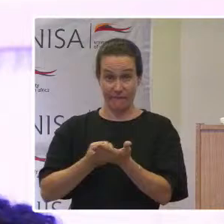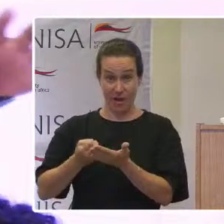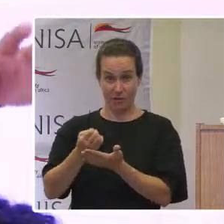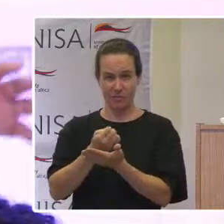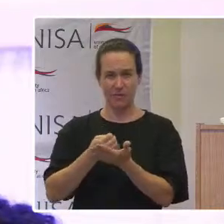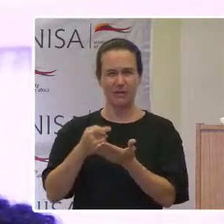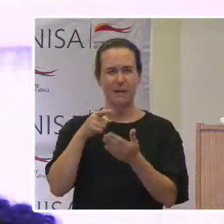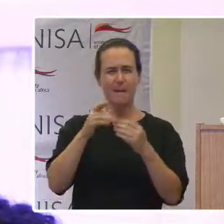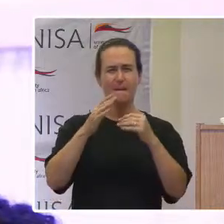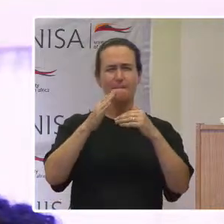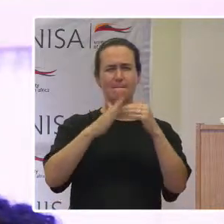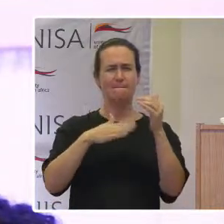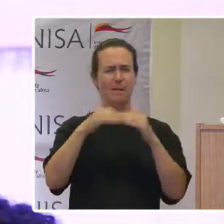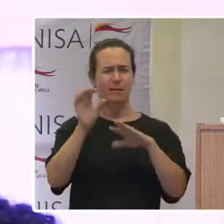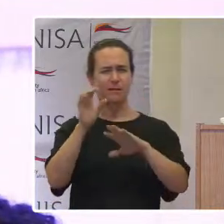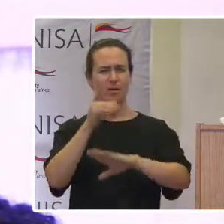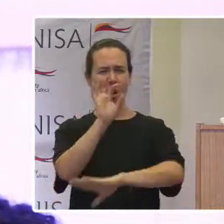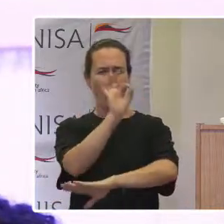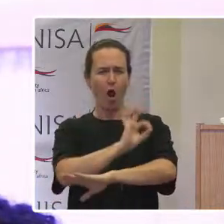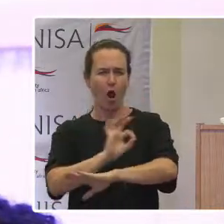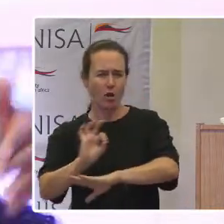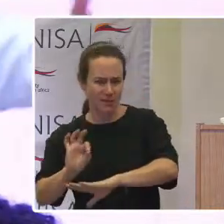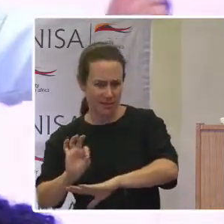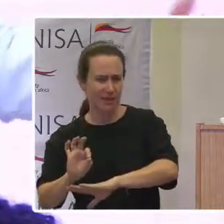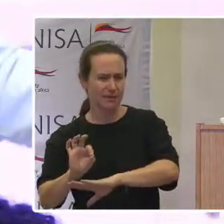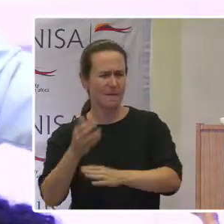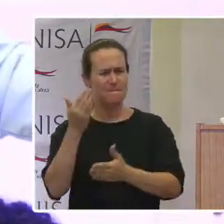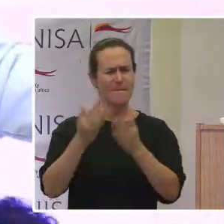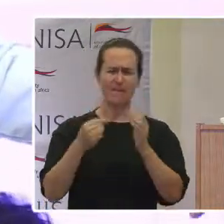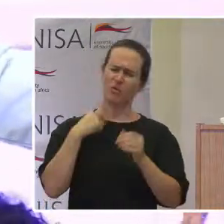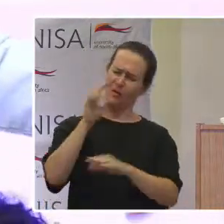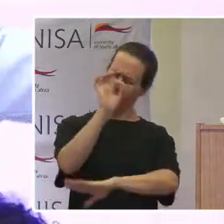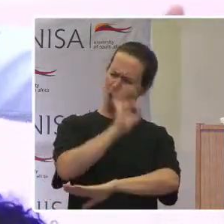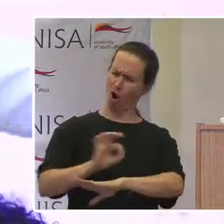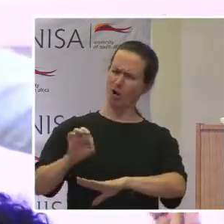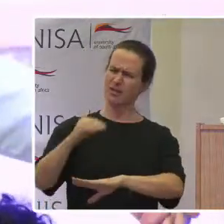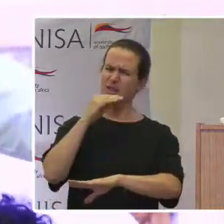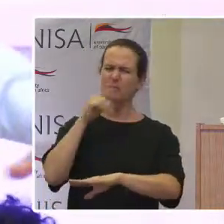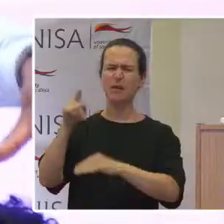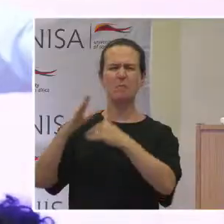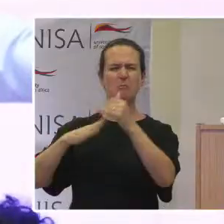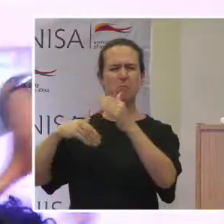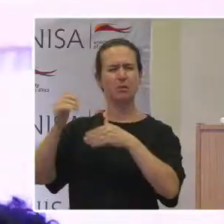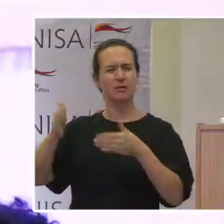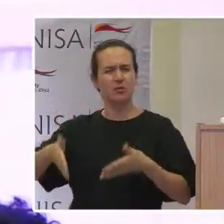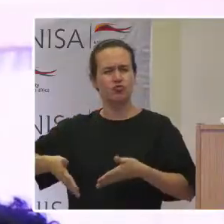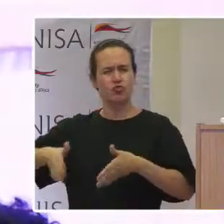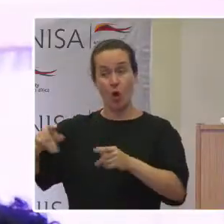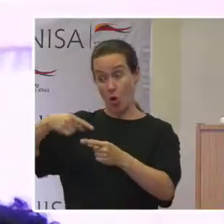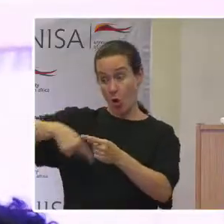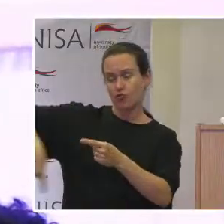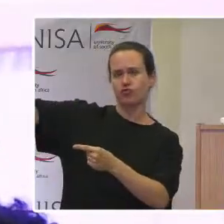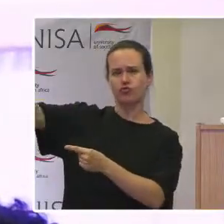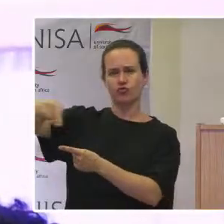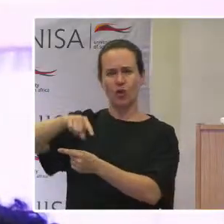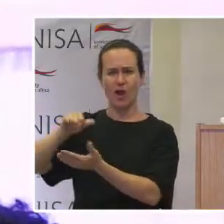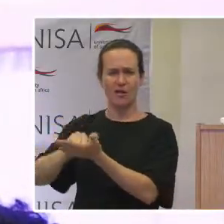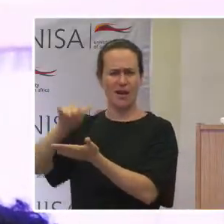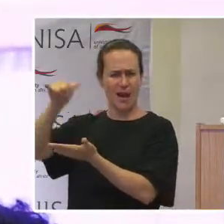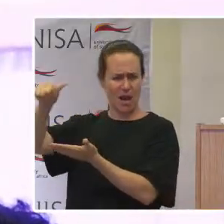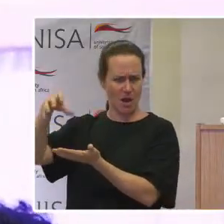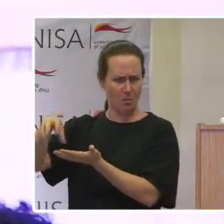the other speakers spoke about architect and they were referring to the buildings and the roads surrounding the airport and the